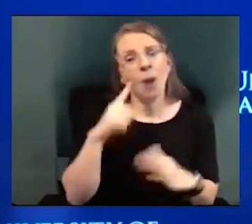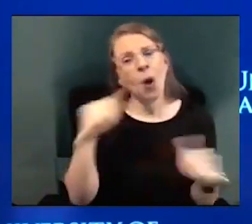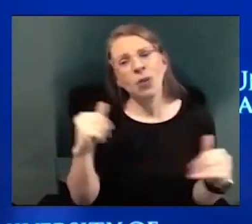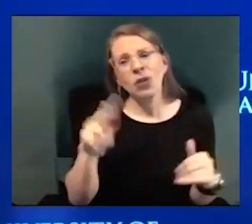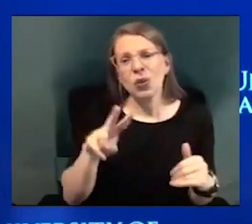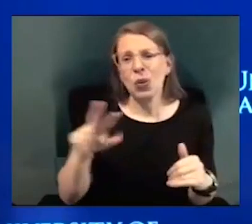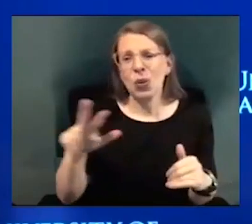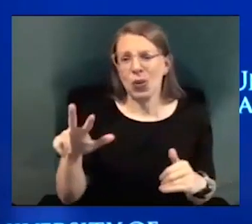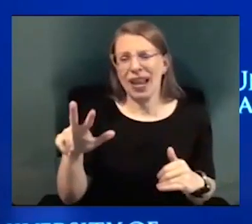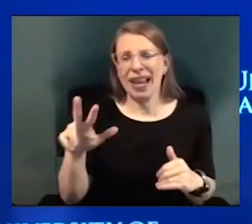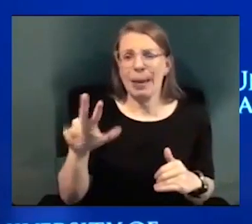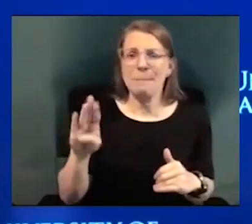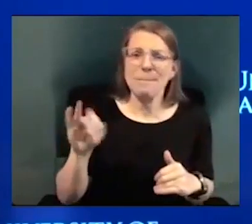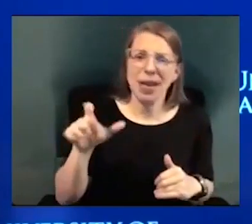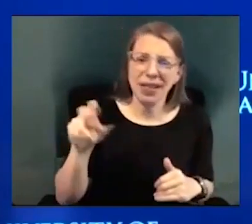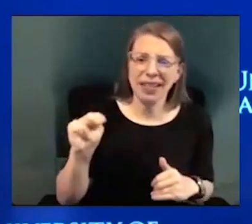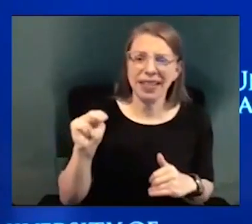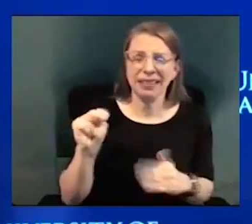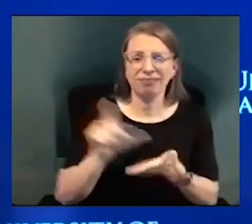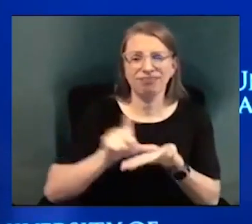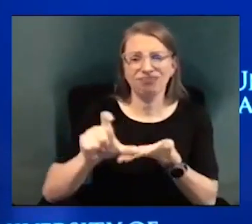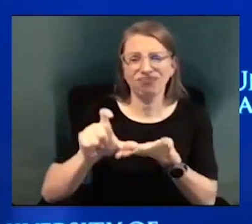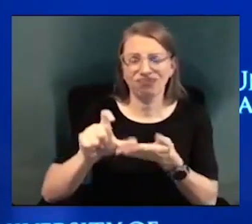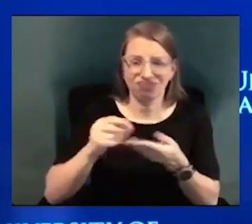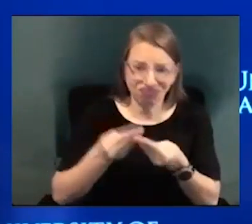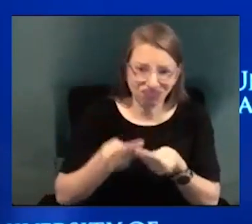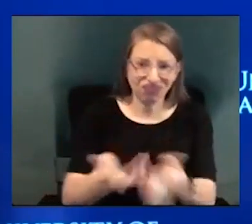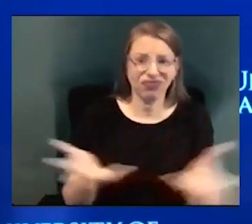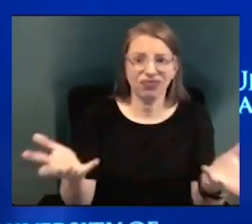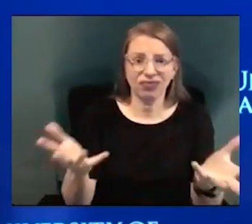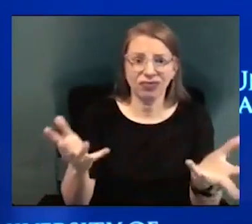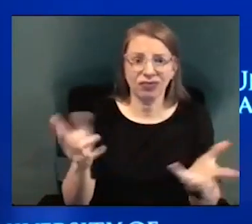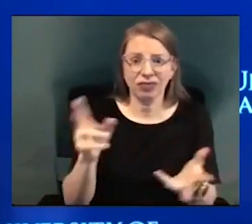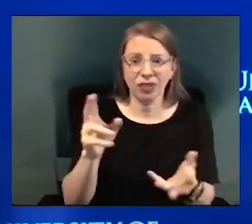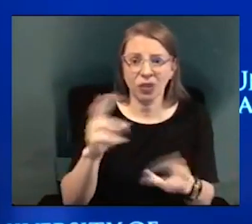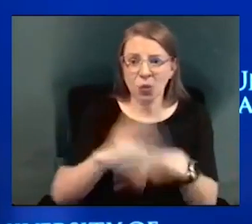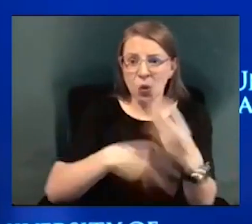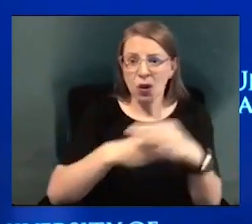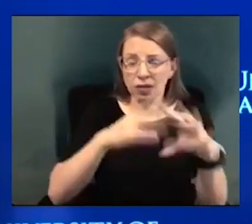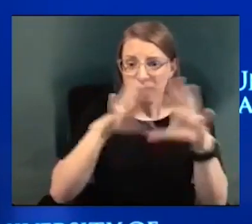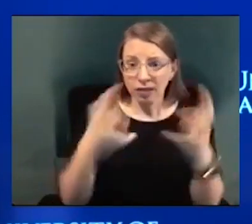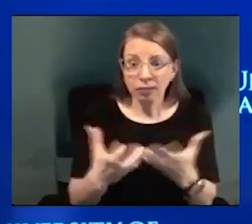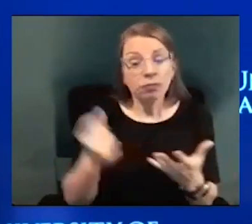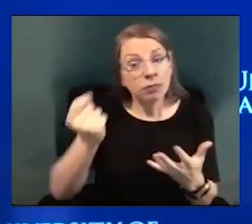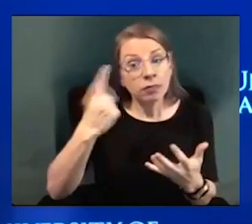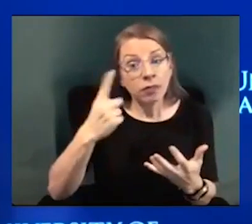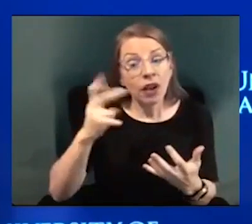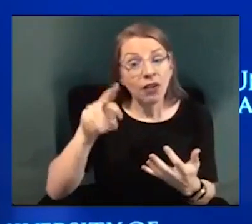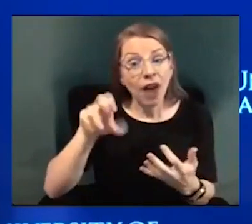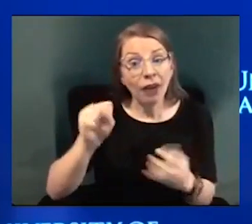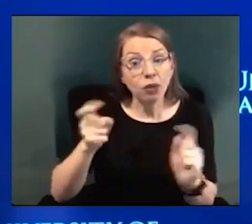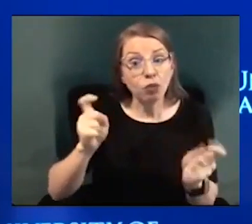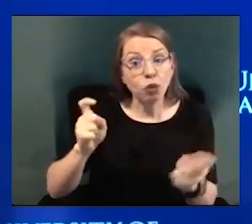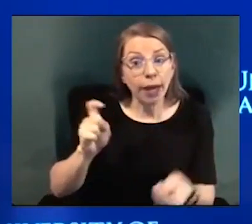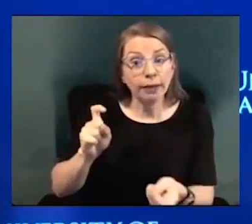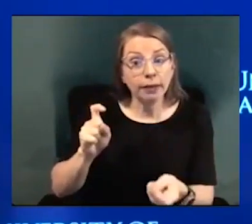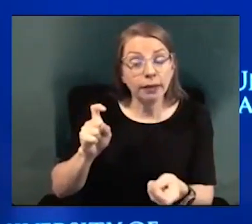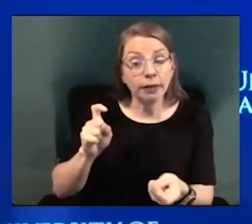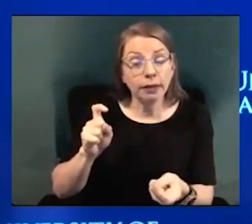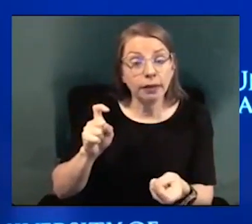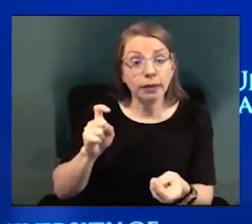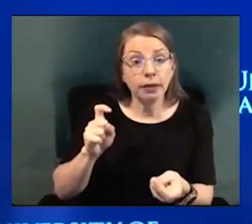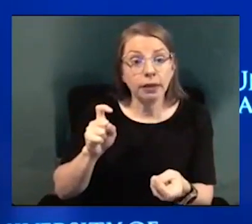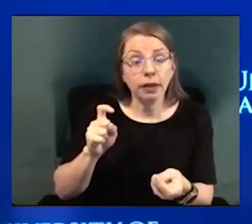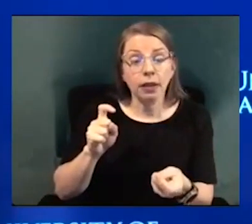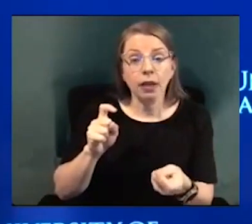there because the reality is this. The virus mutates when it infects